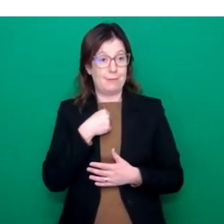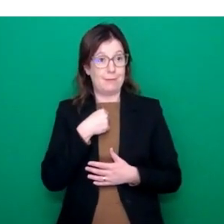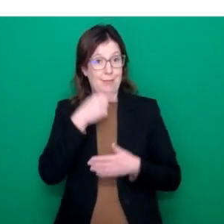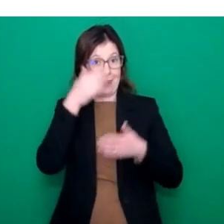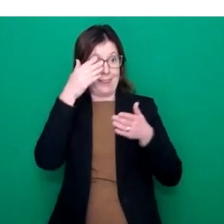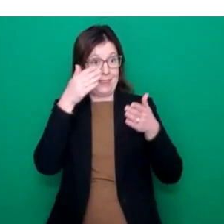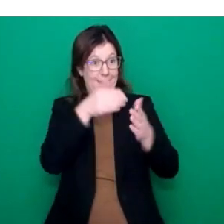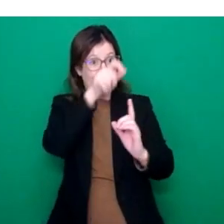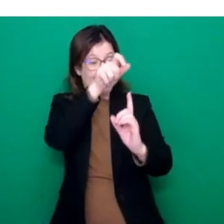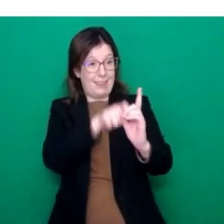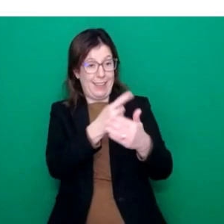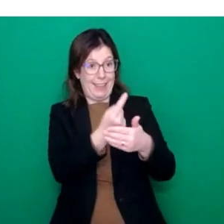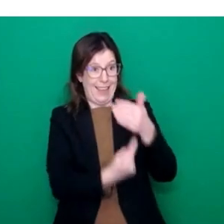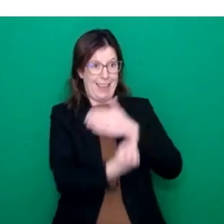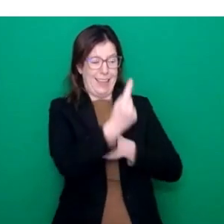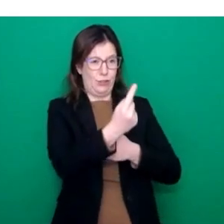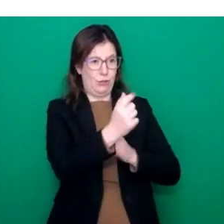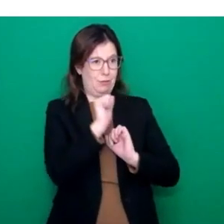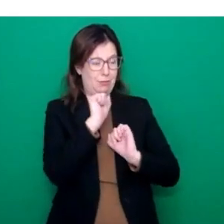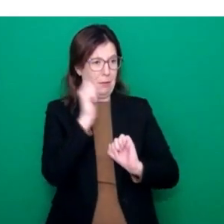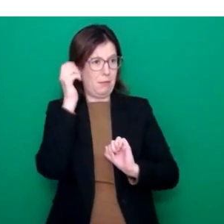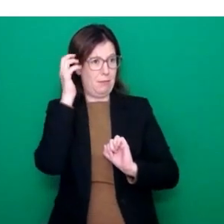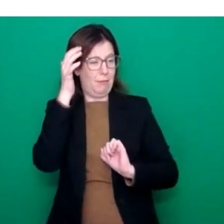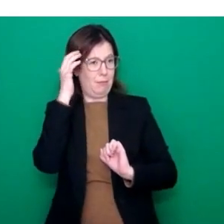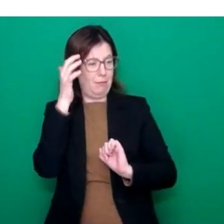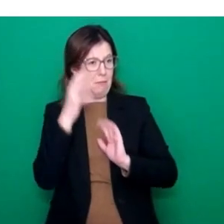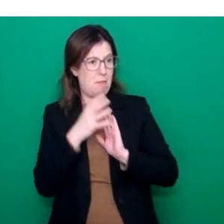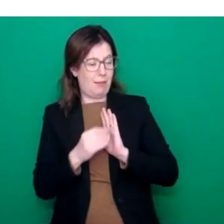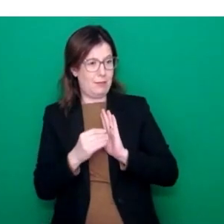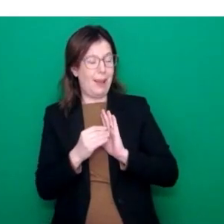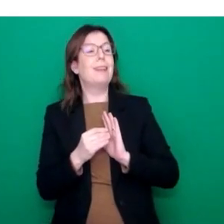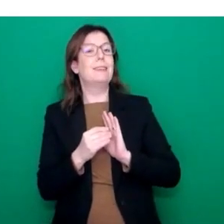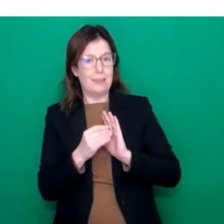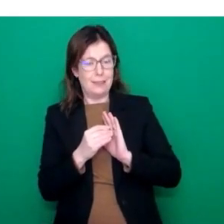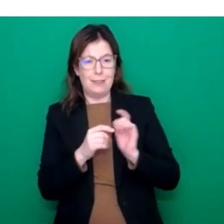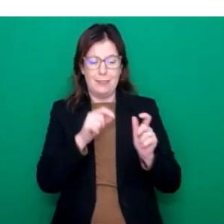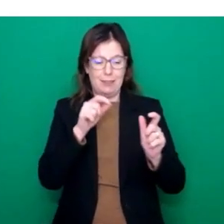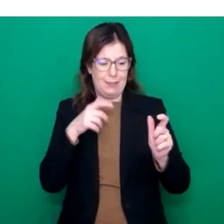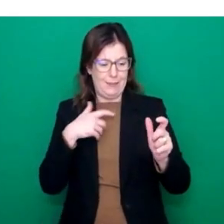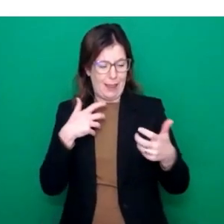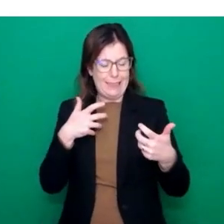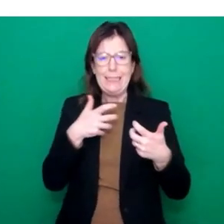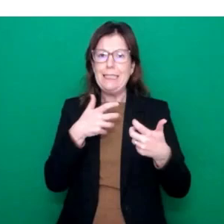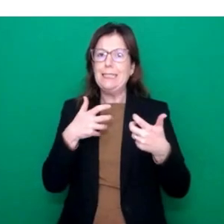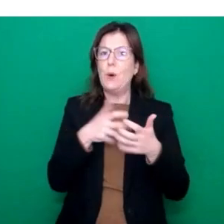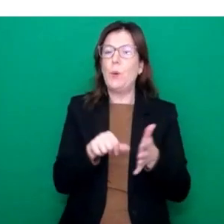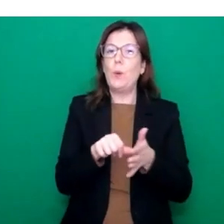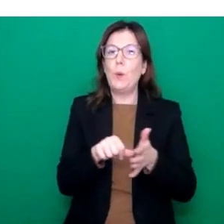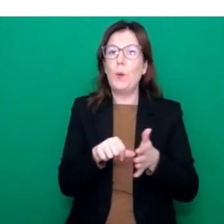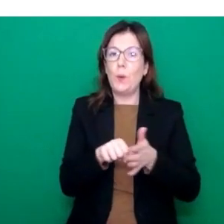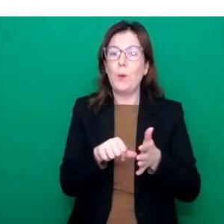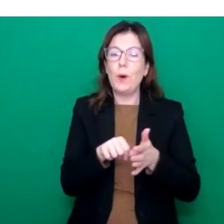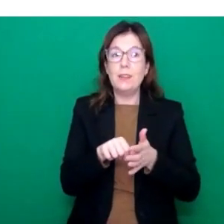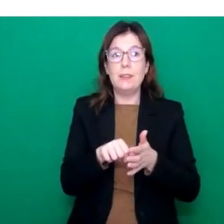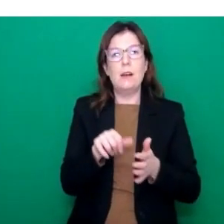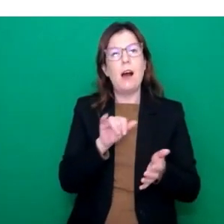individual reductionist theoretical model in my patient group, the two don't quite translate. So I think sometimes we need to think